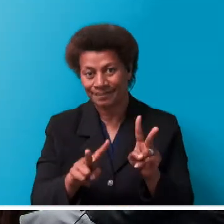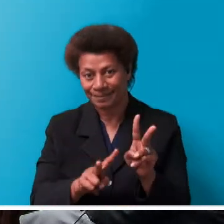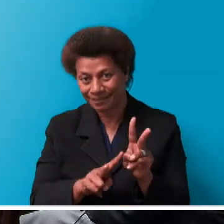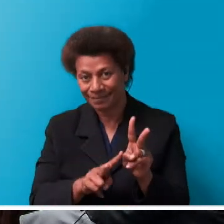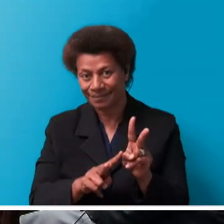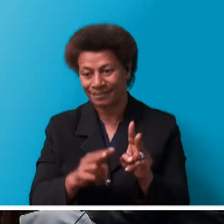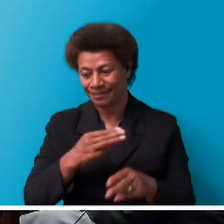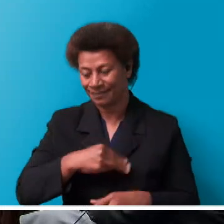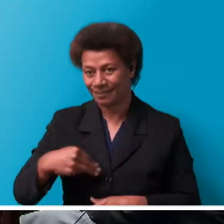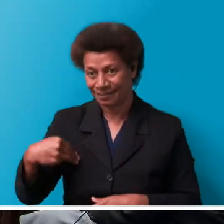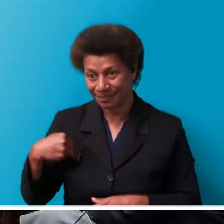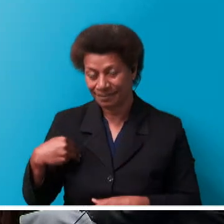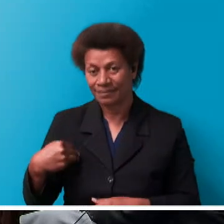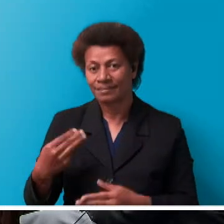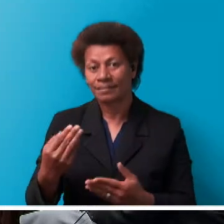Honourable Leader of the Opposition,